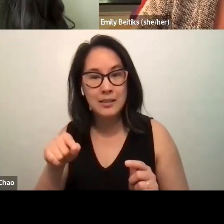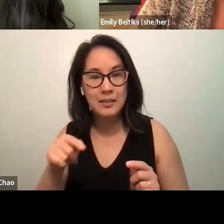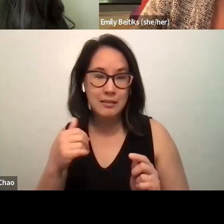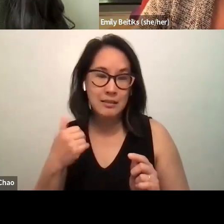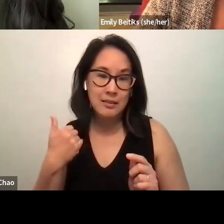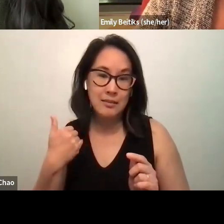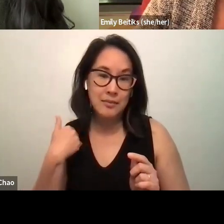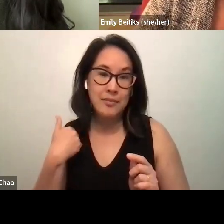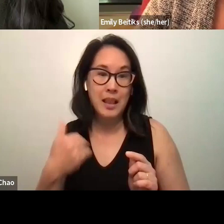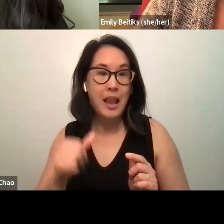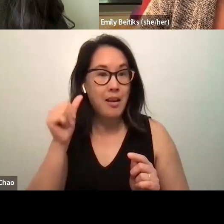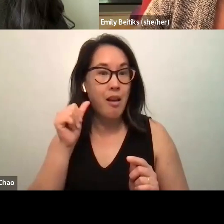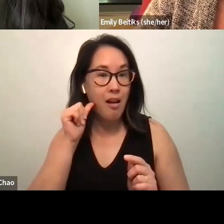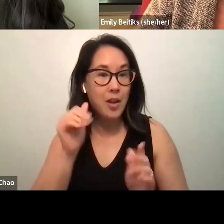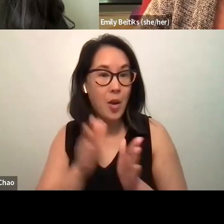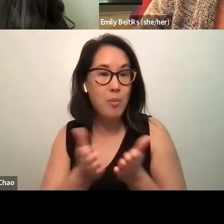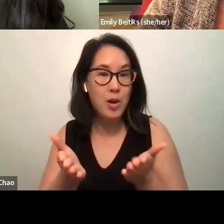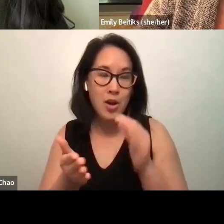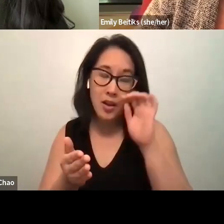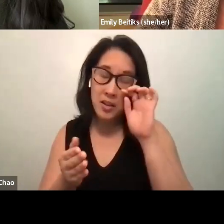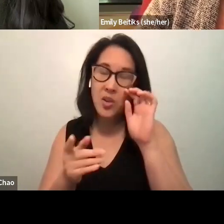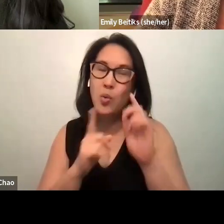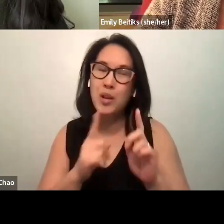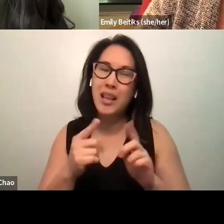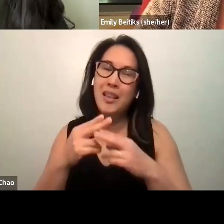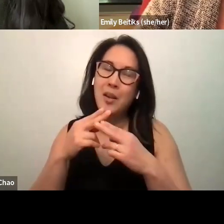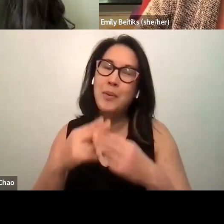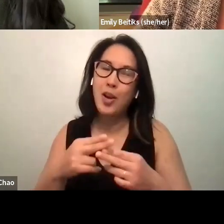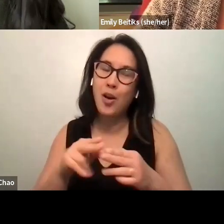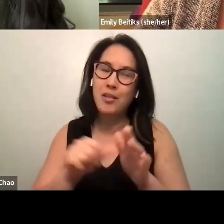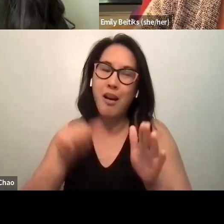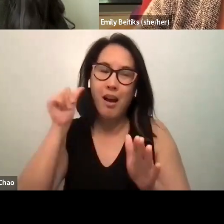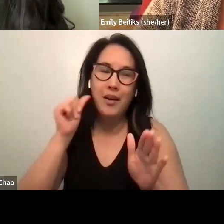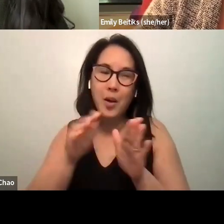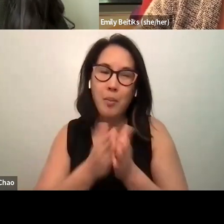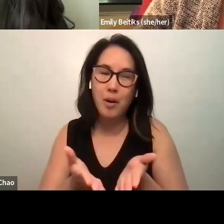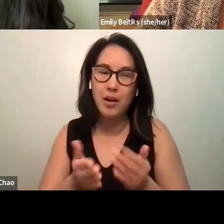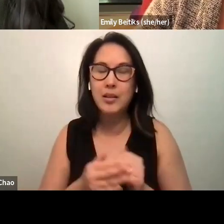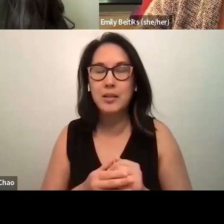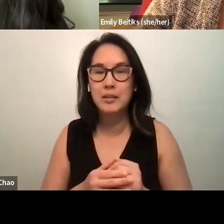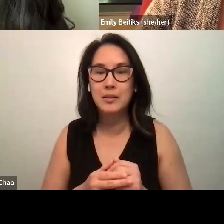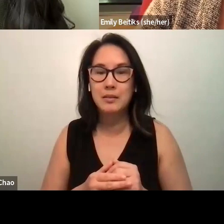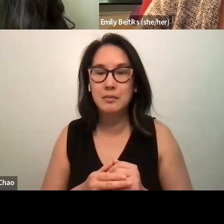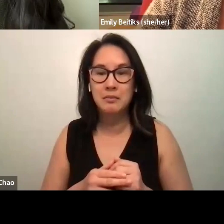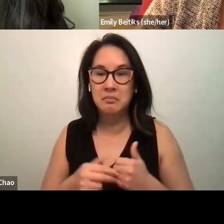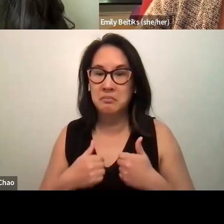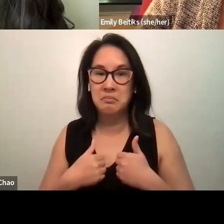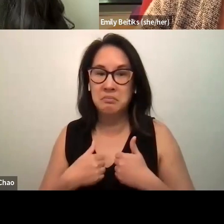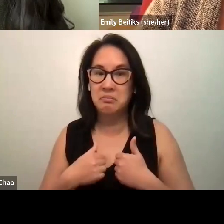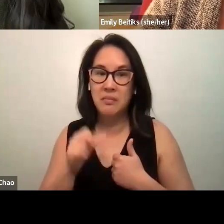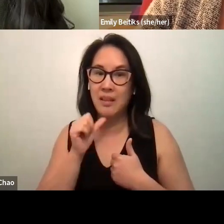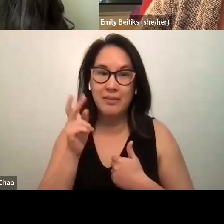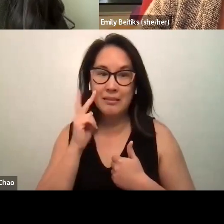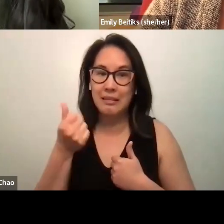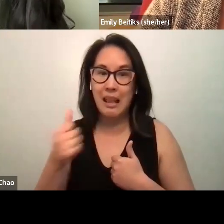some audiobook. They're really being built as audiobook versions. I haven't seen any yet